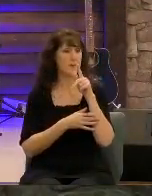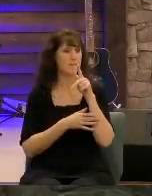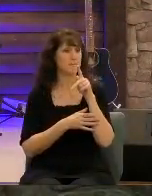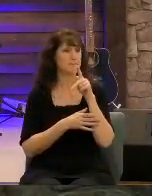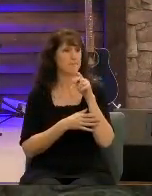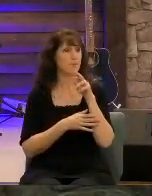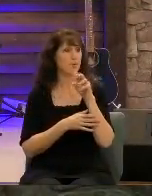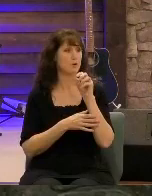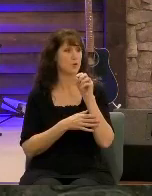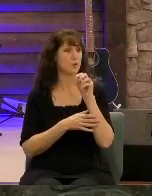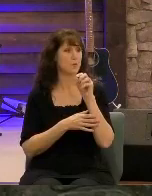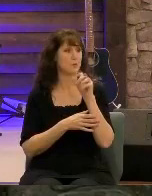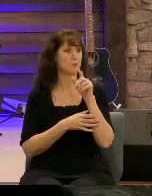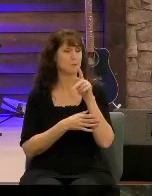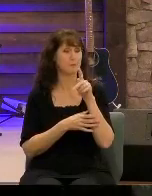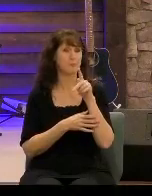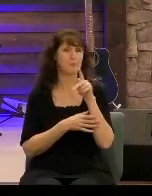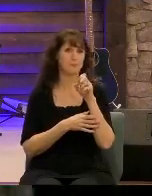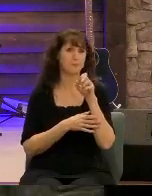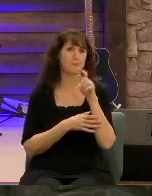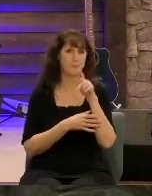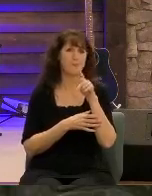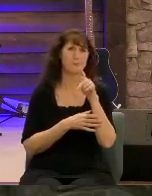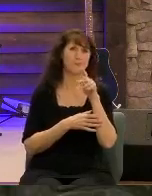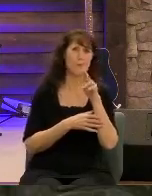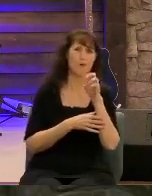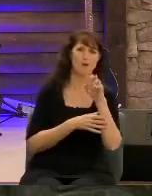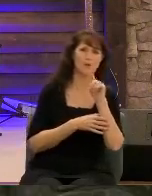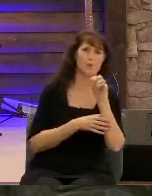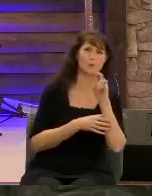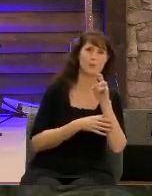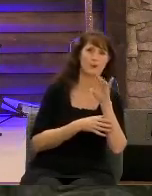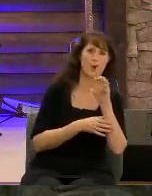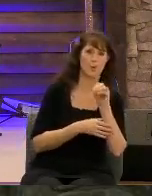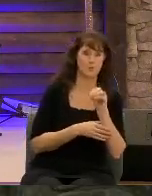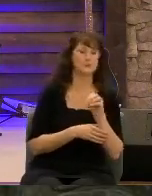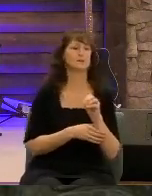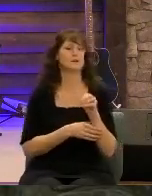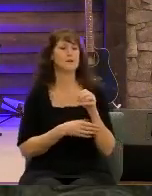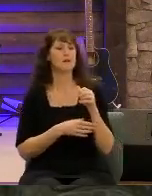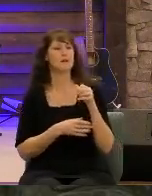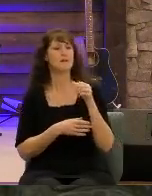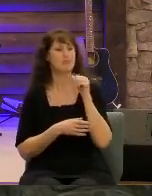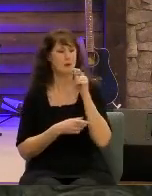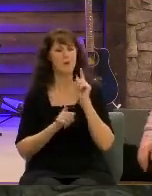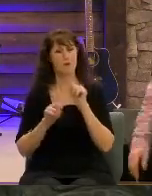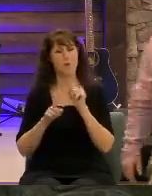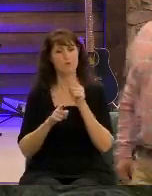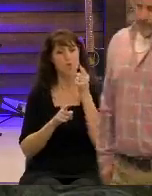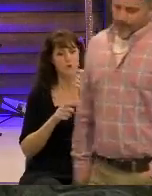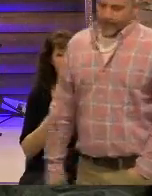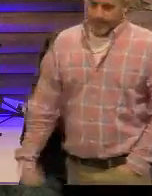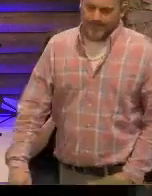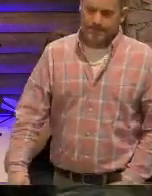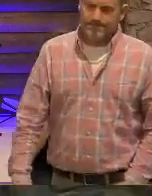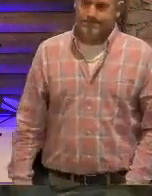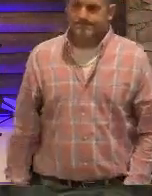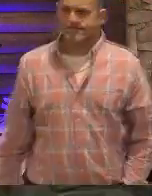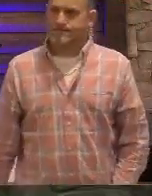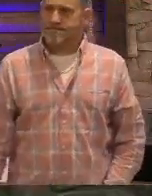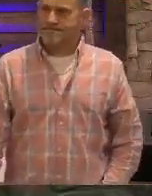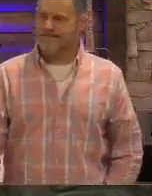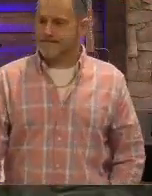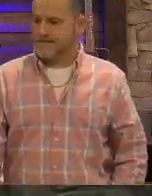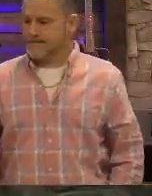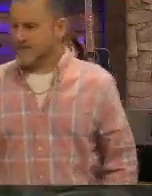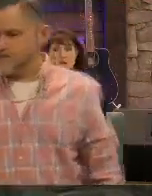way. And so they won't be coming back for probably at least a year, which they'll come back and start sharing what God has been